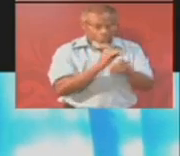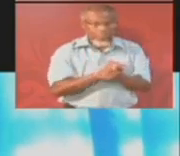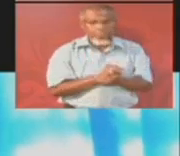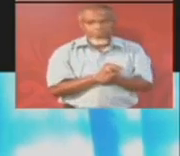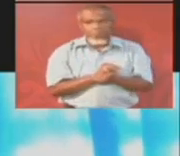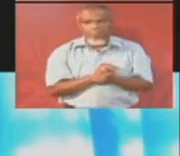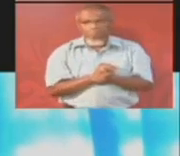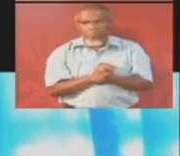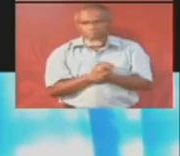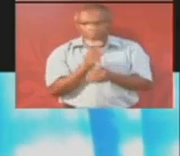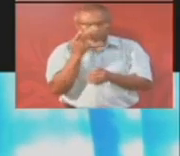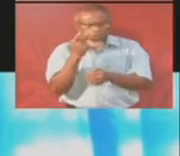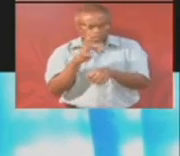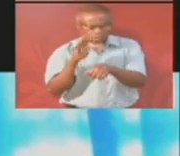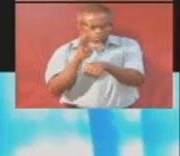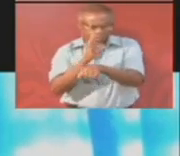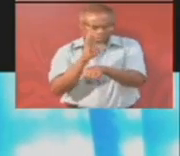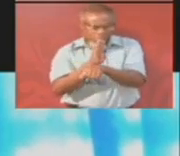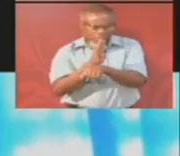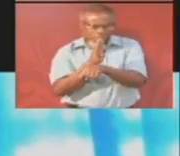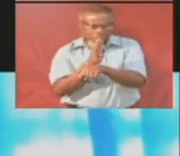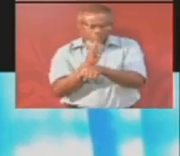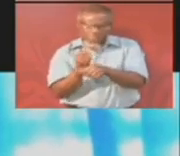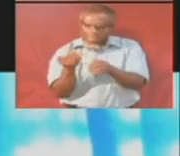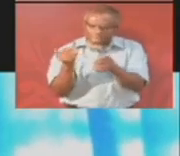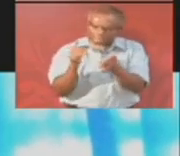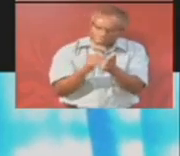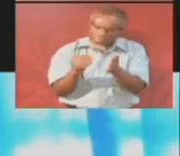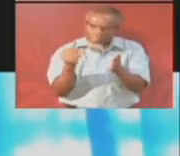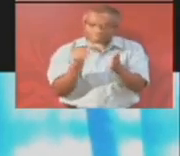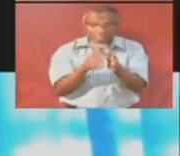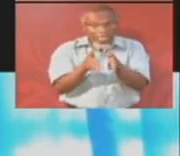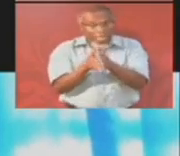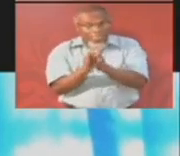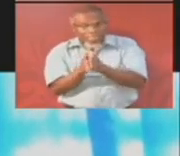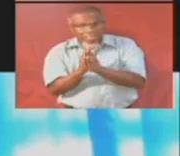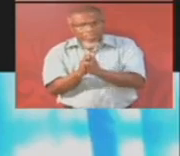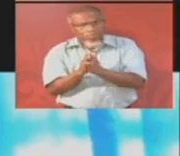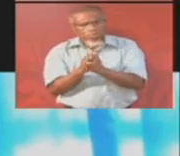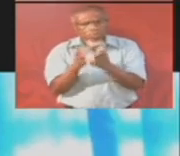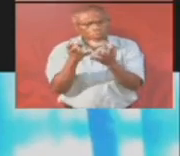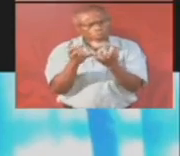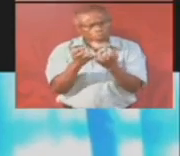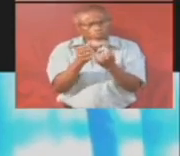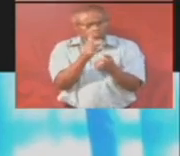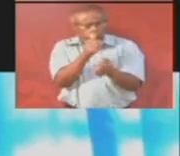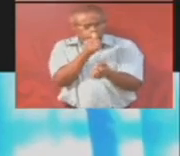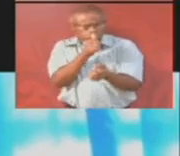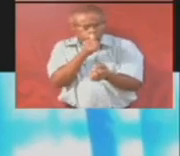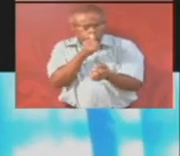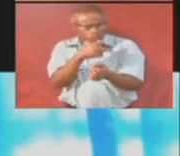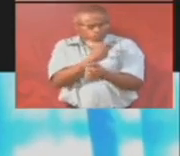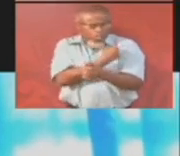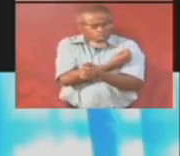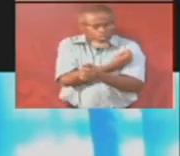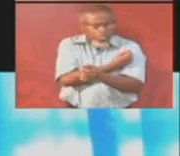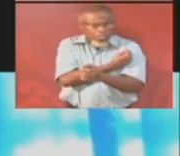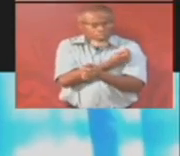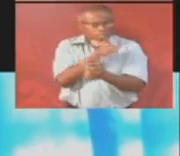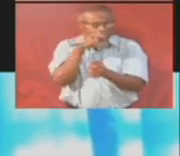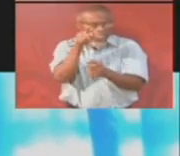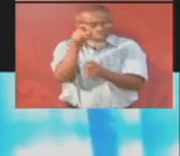calls over the recent weeks for prioritizing the vaccination of the Tobago